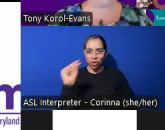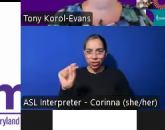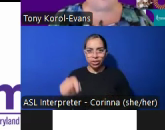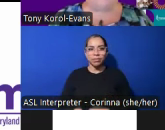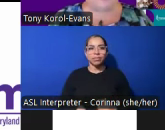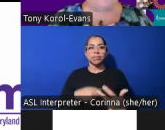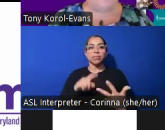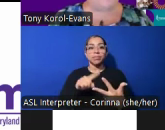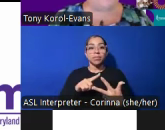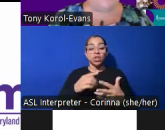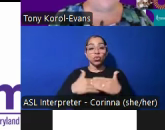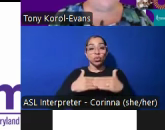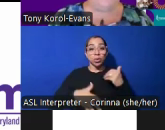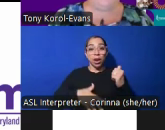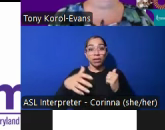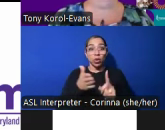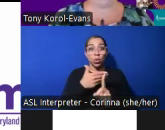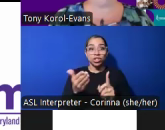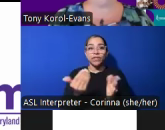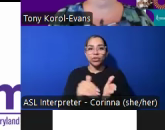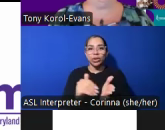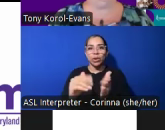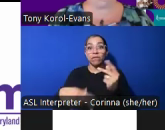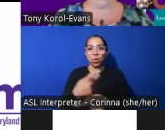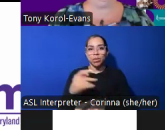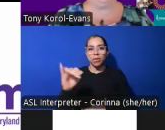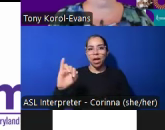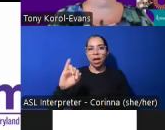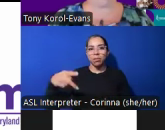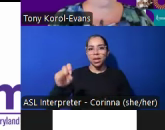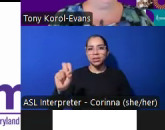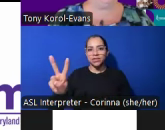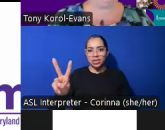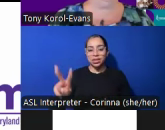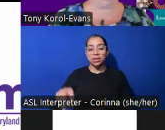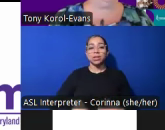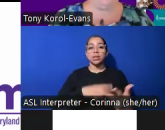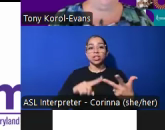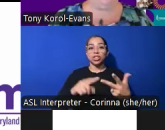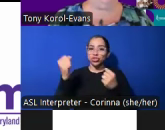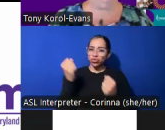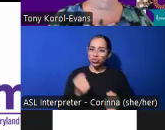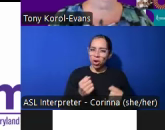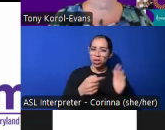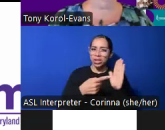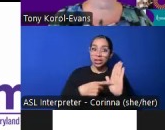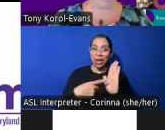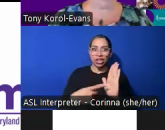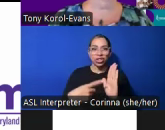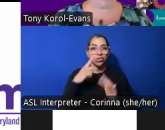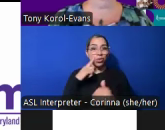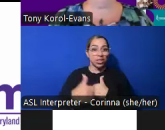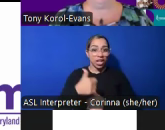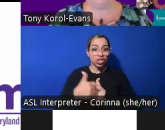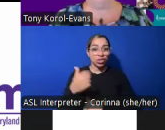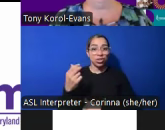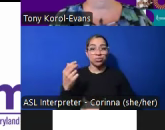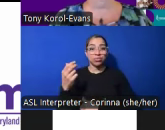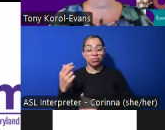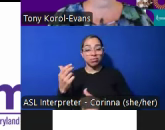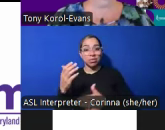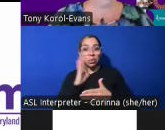frequent form of IPSV, and it is a strong indicator of danger of lethality. All